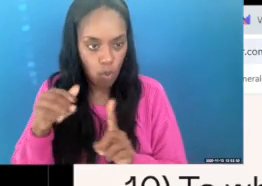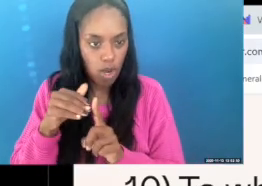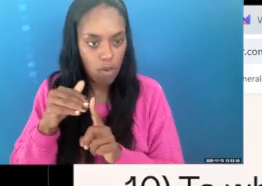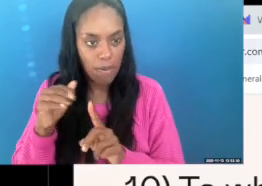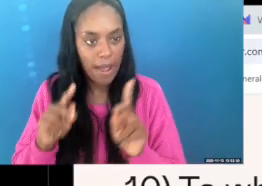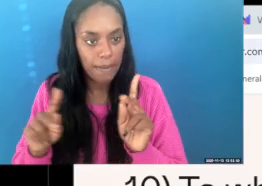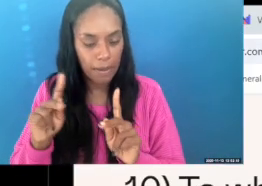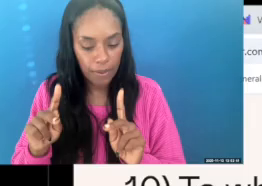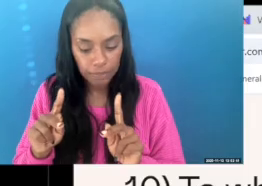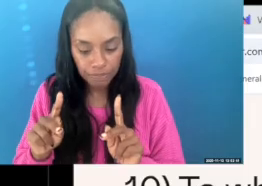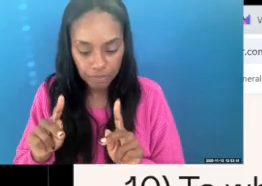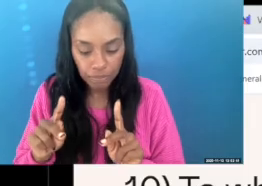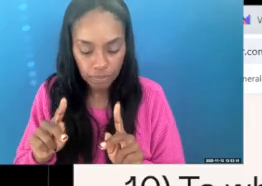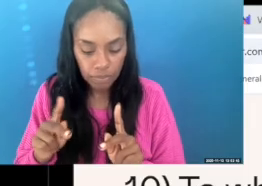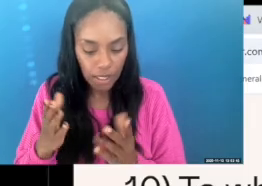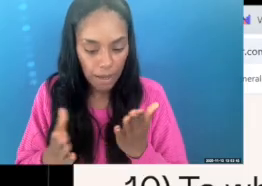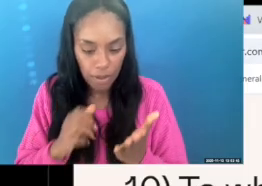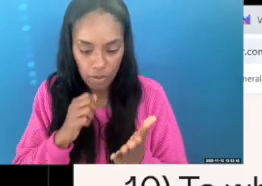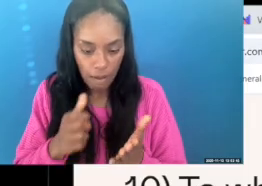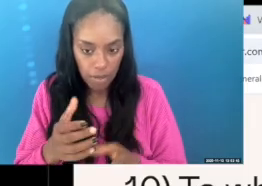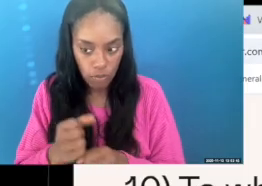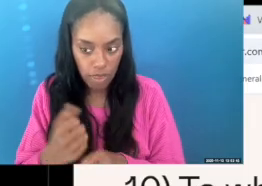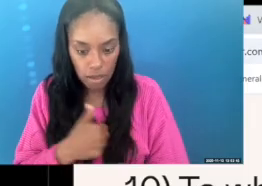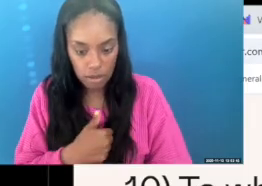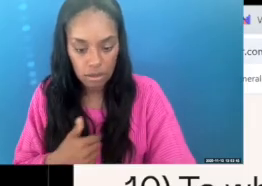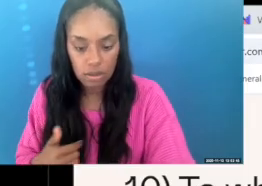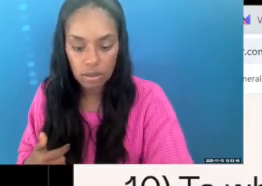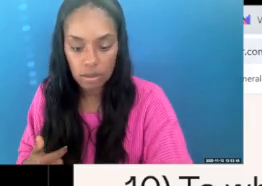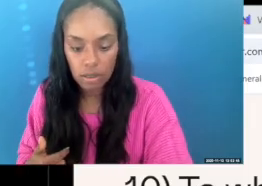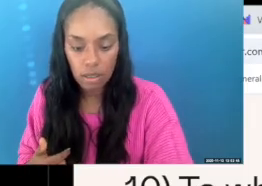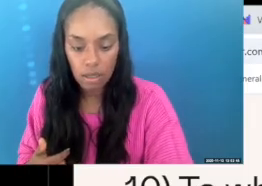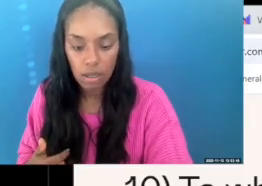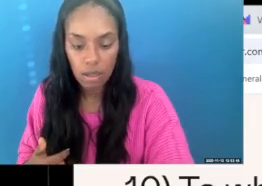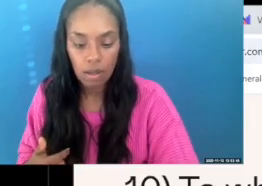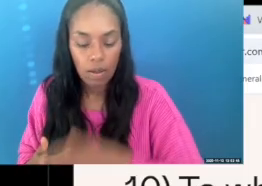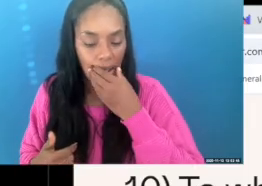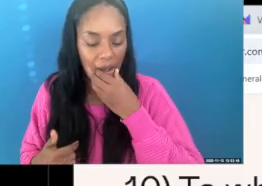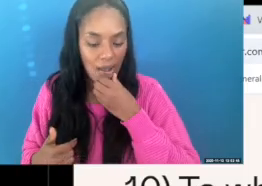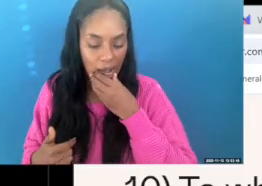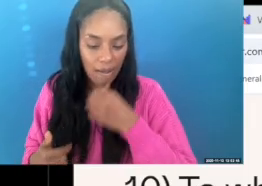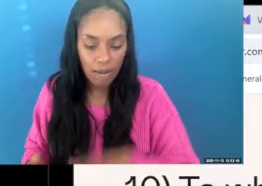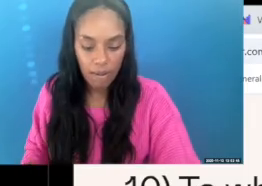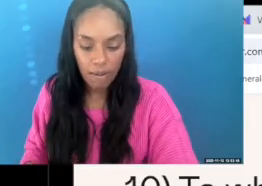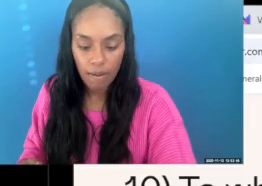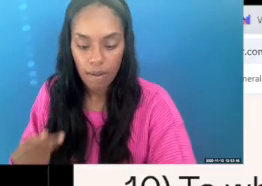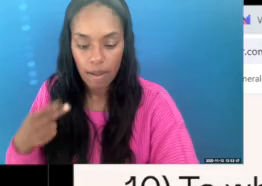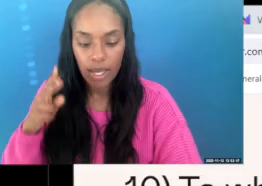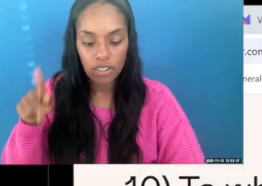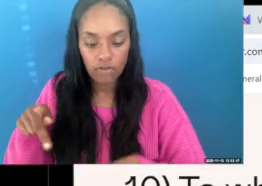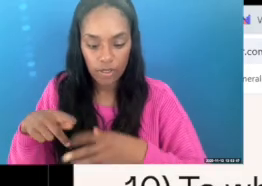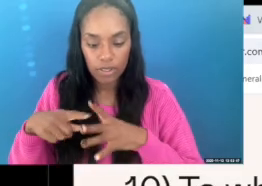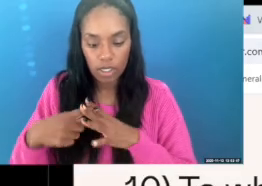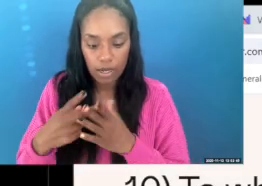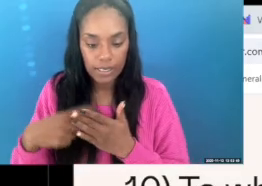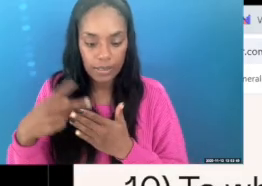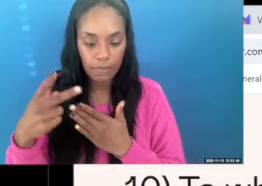enough money. I mean, I think we can kind of agree on that. But I think one thing I want to just remind